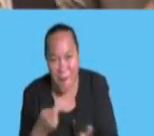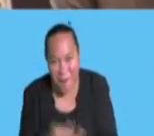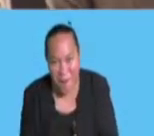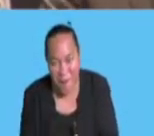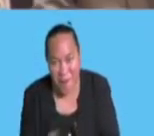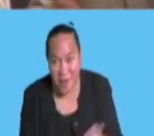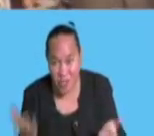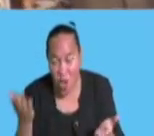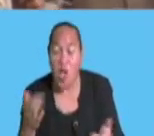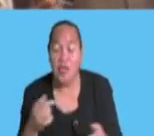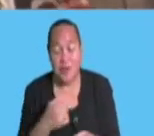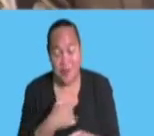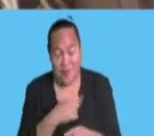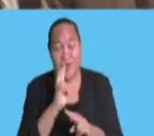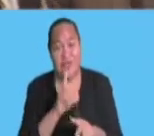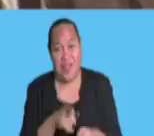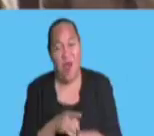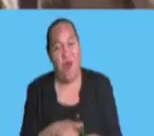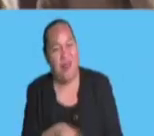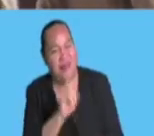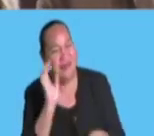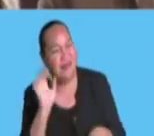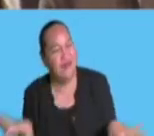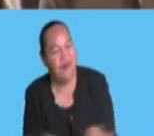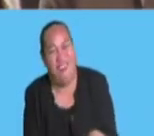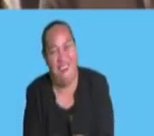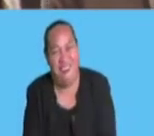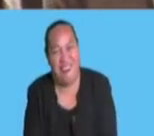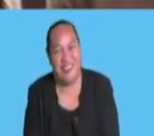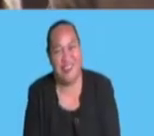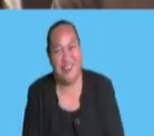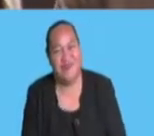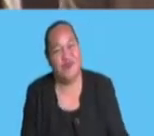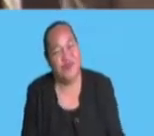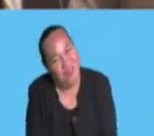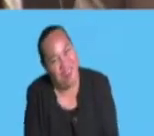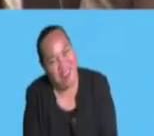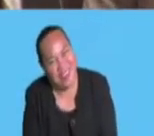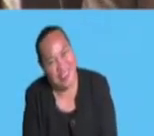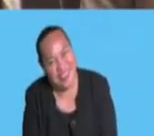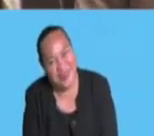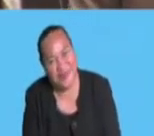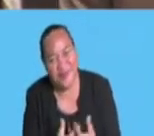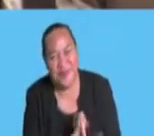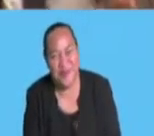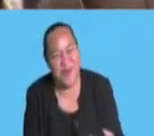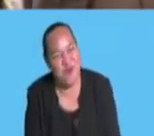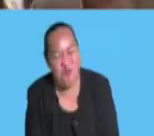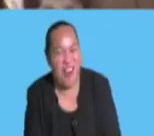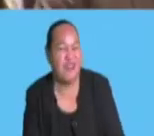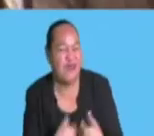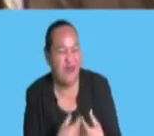to 20. So I say once again, absolute bollocks. Absolute bollocks. The